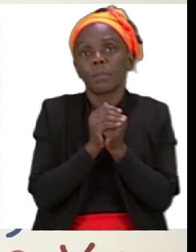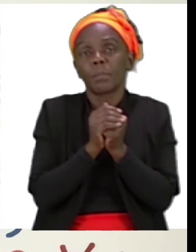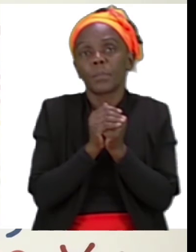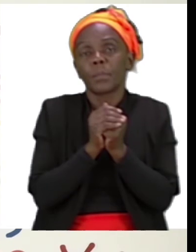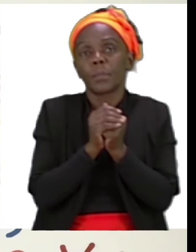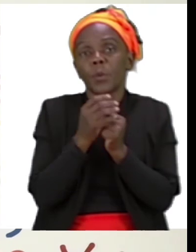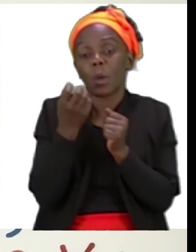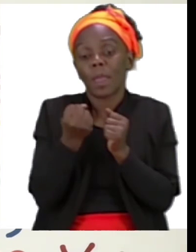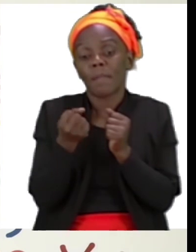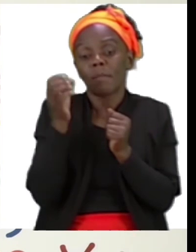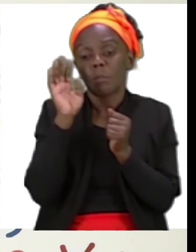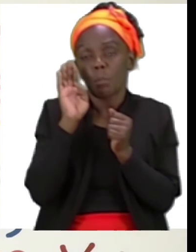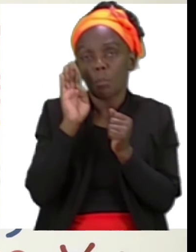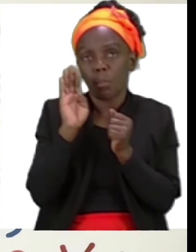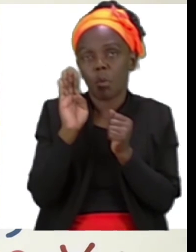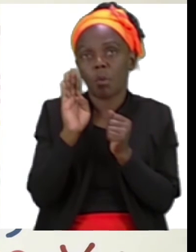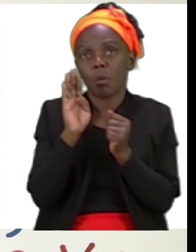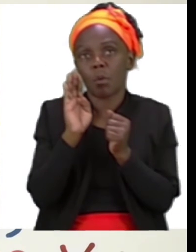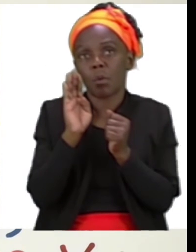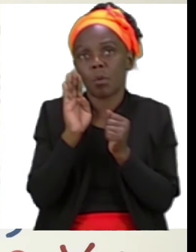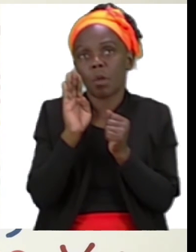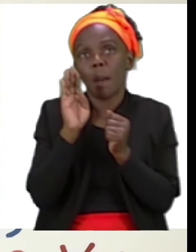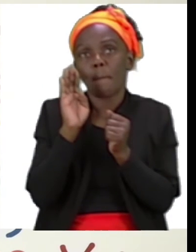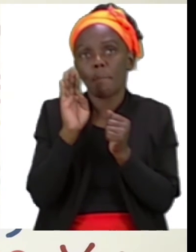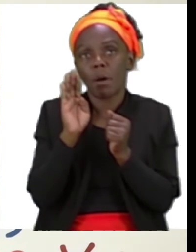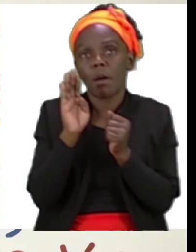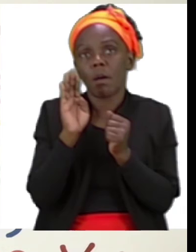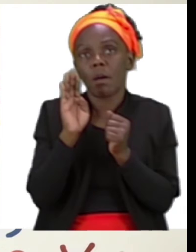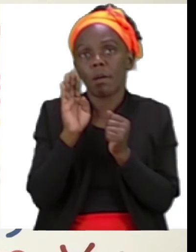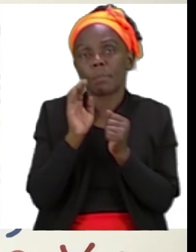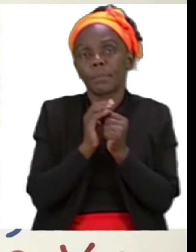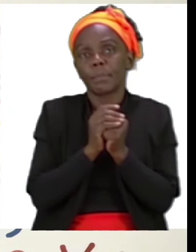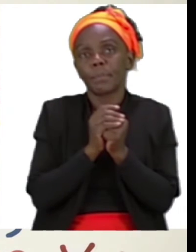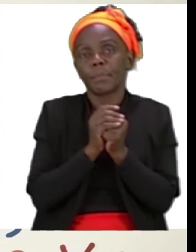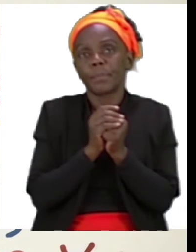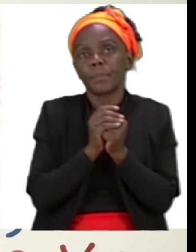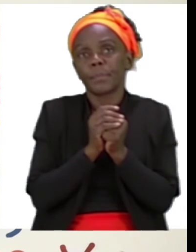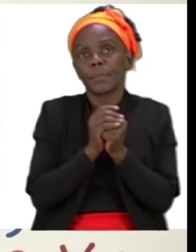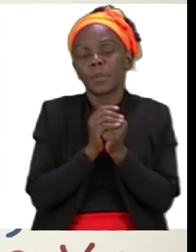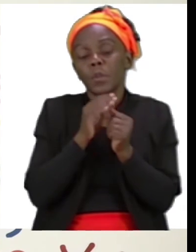B. Now we need to say it again. Bat.